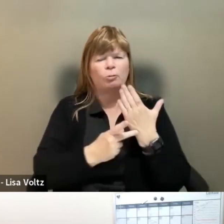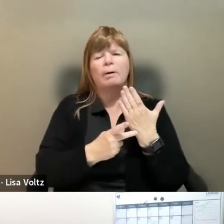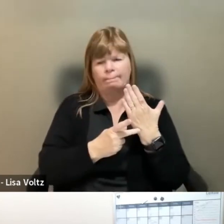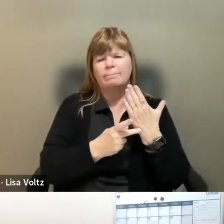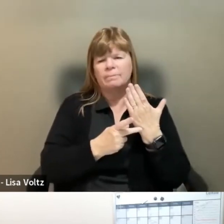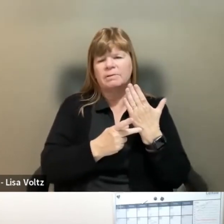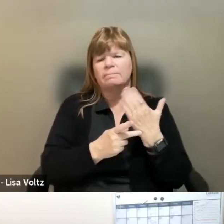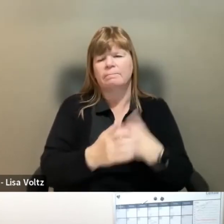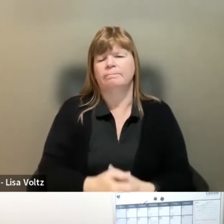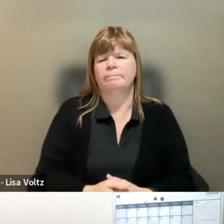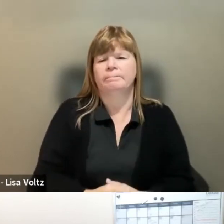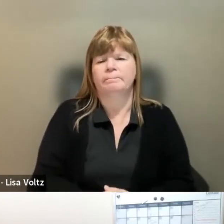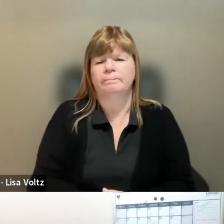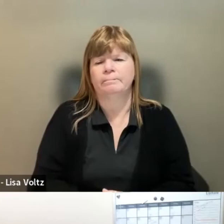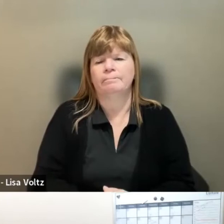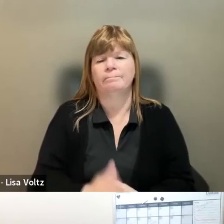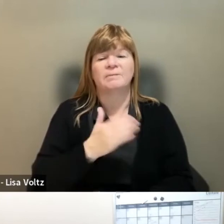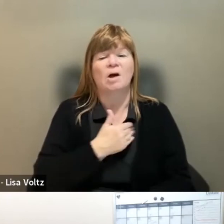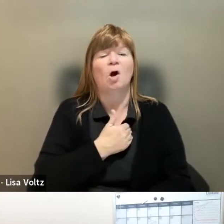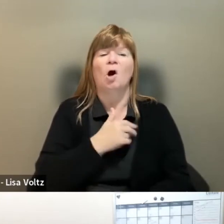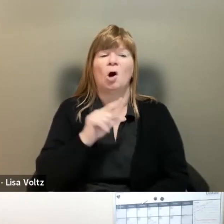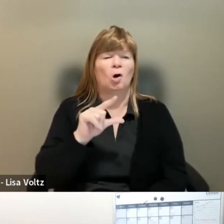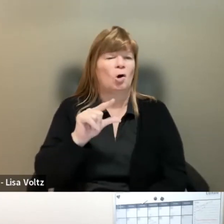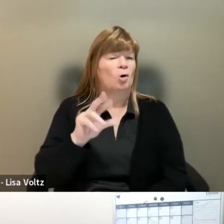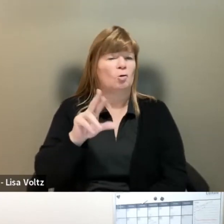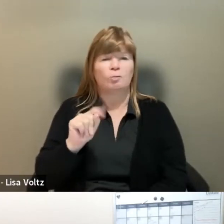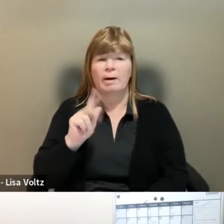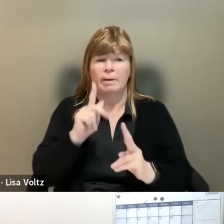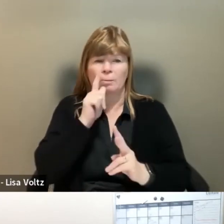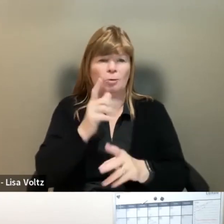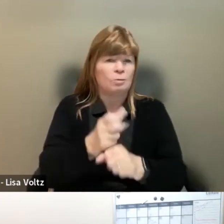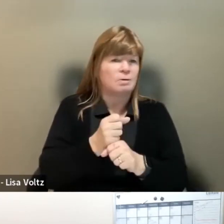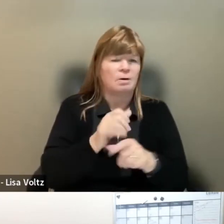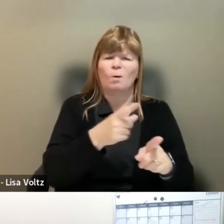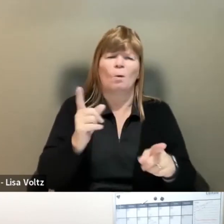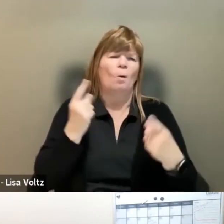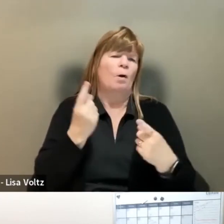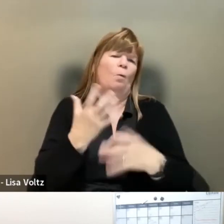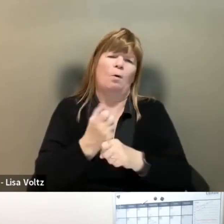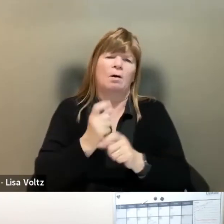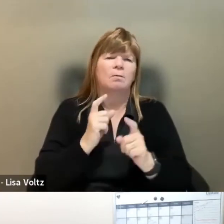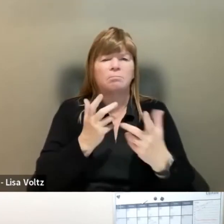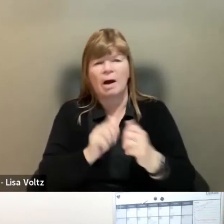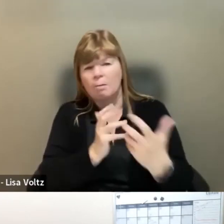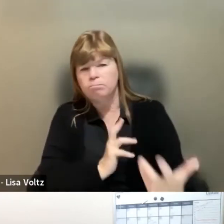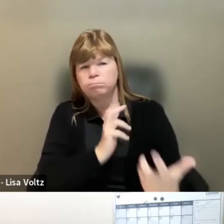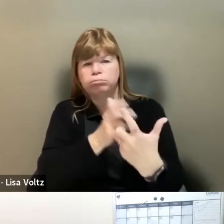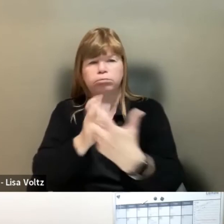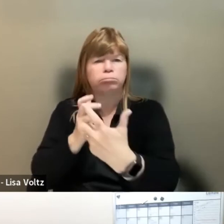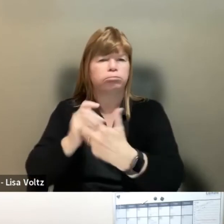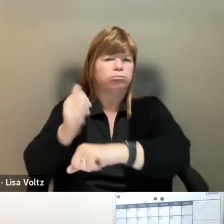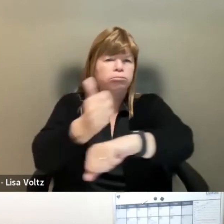the community. Our grantees are always looking for partnerships to implement these programs in